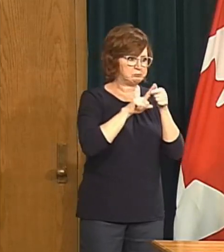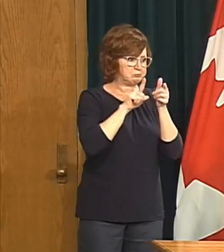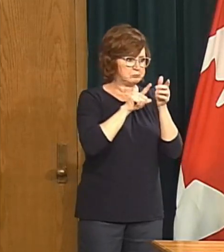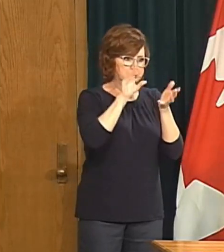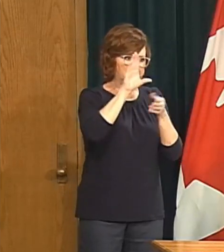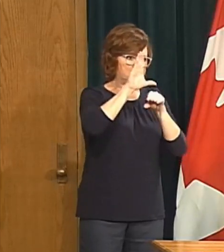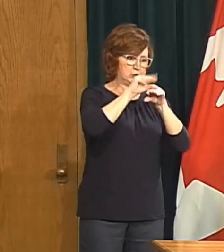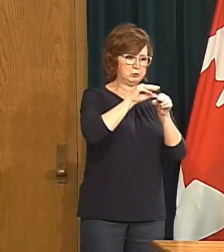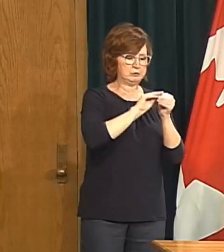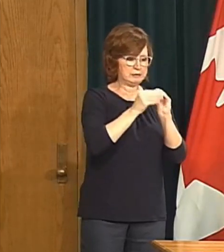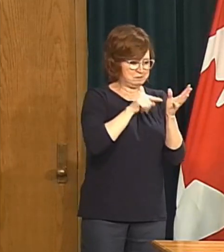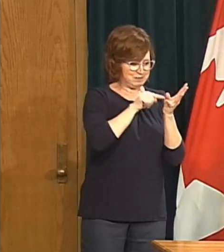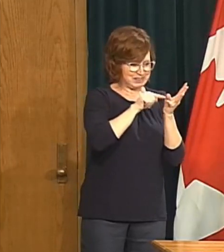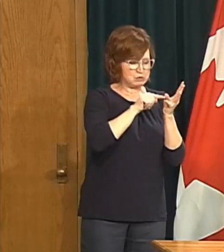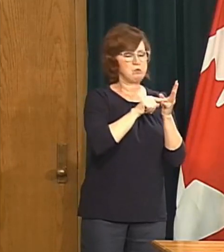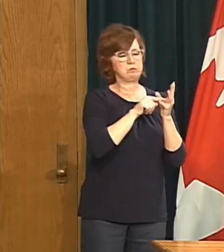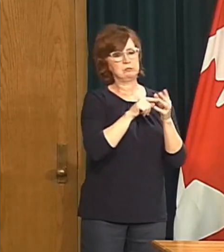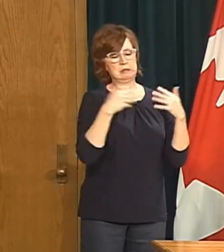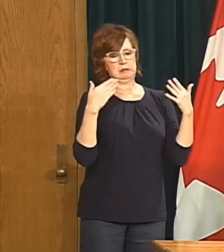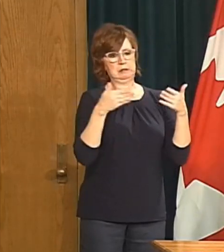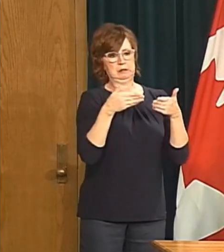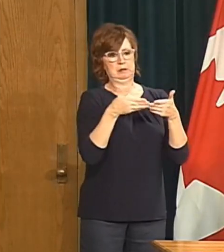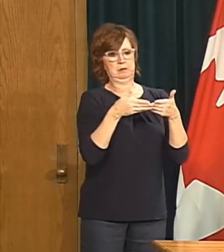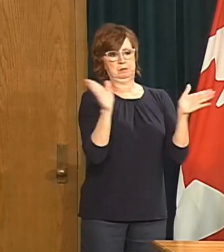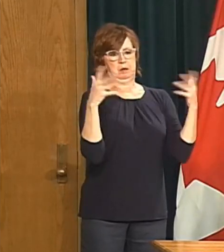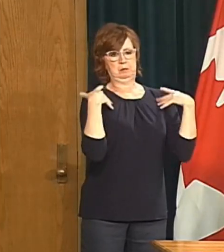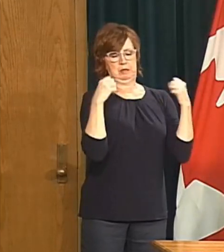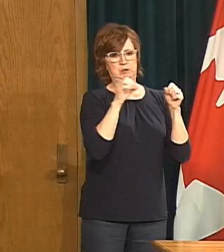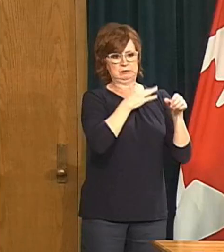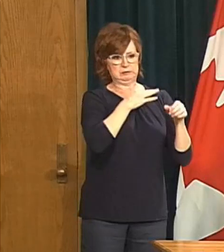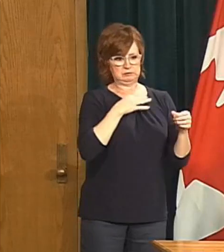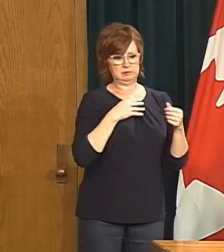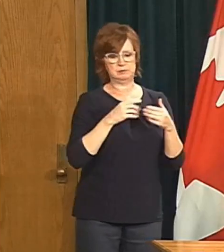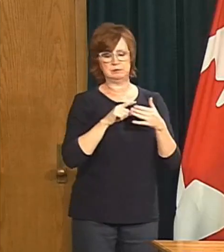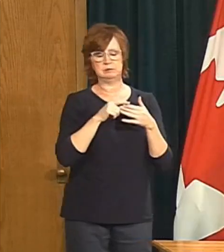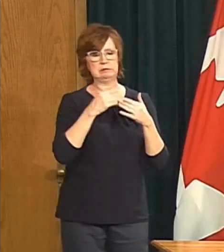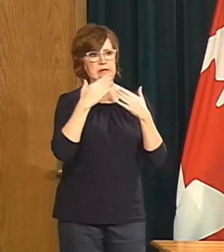have obviously cases in individuals who work in essential services, 33